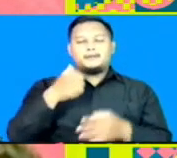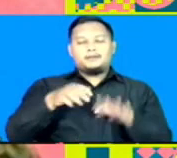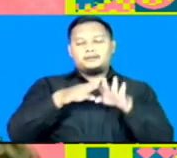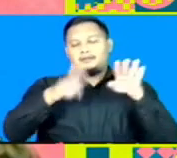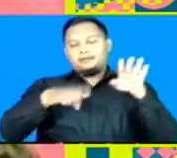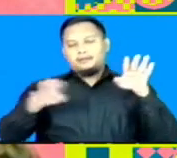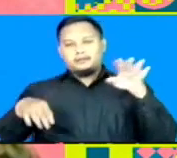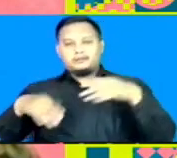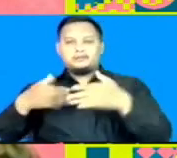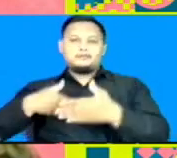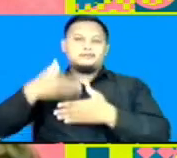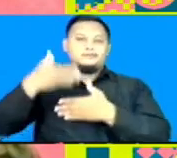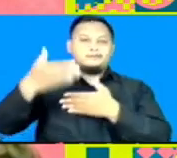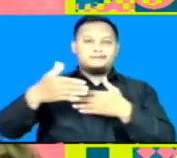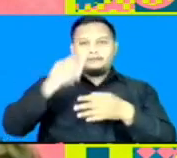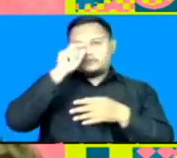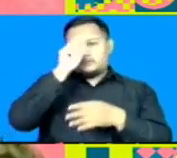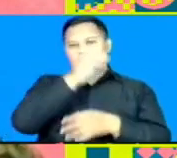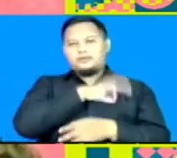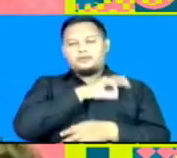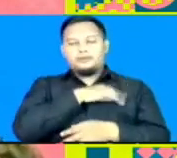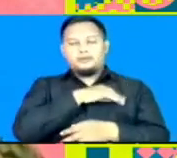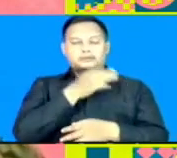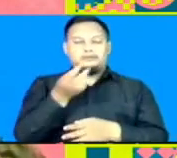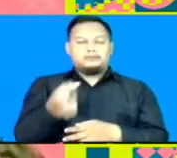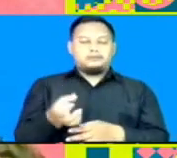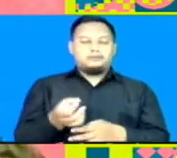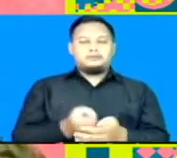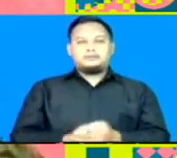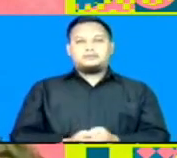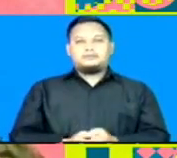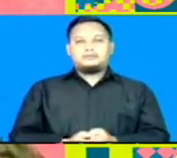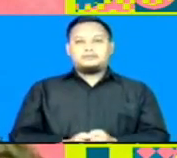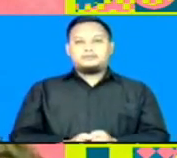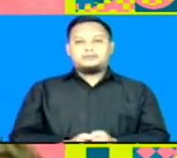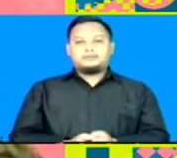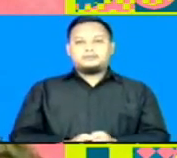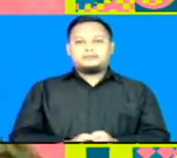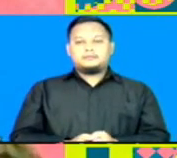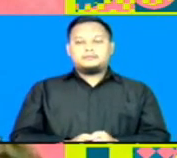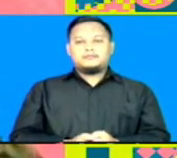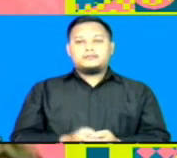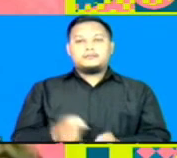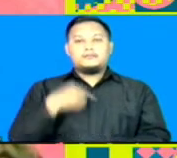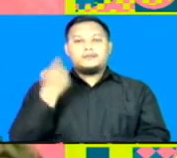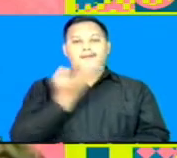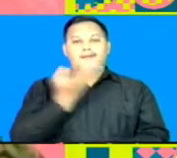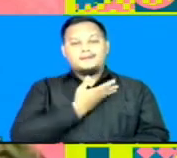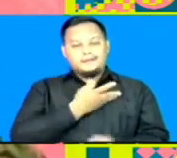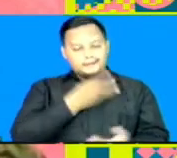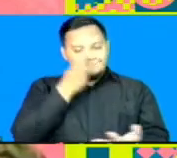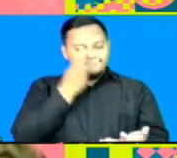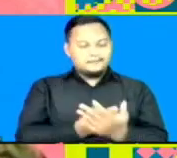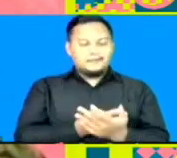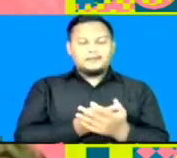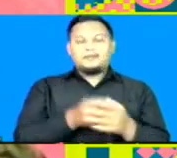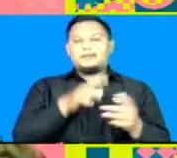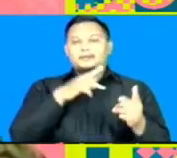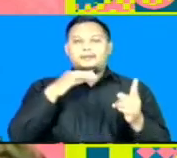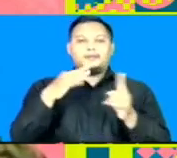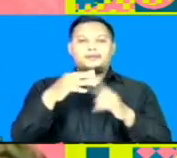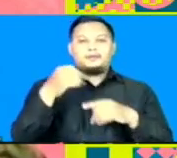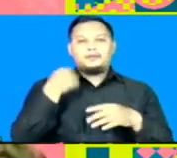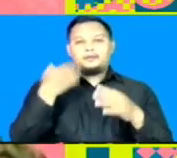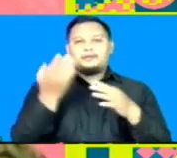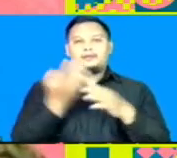over 169 SDG targets, we want to ensure that people have equal access to sustainable